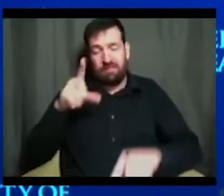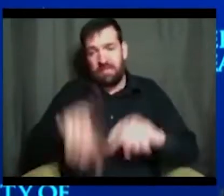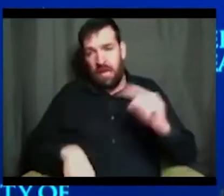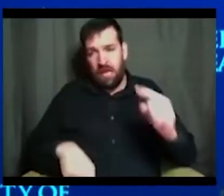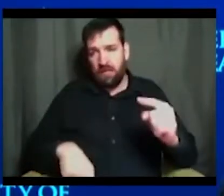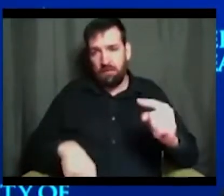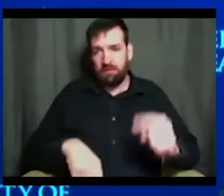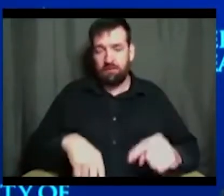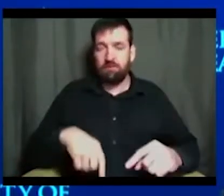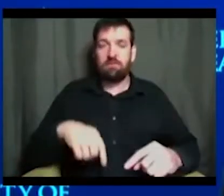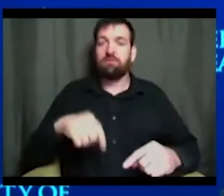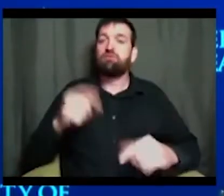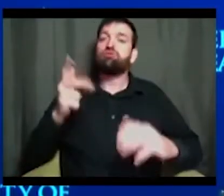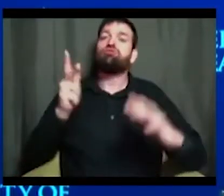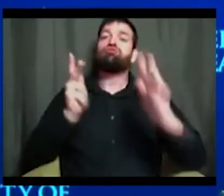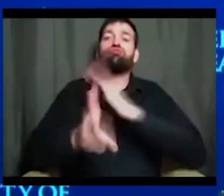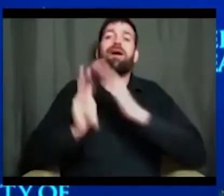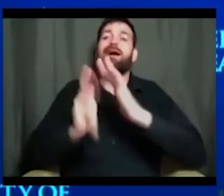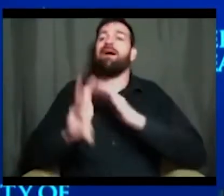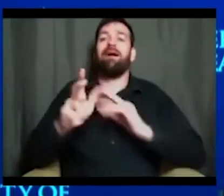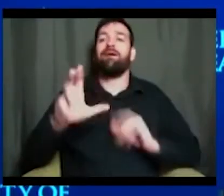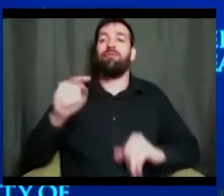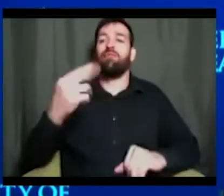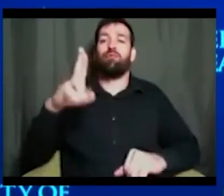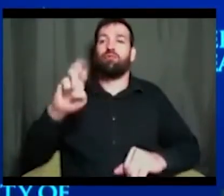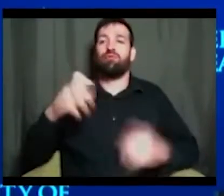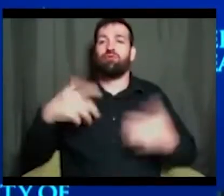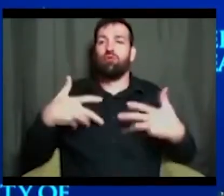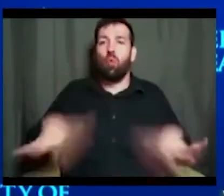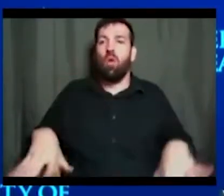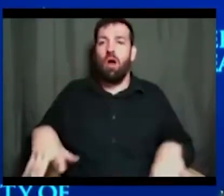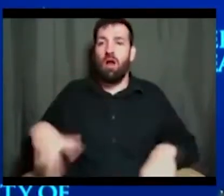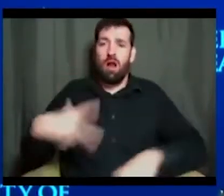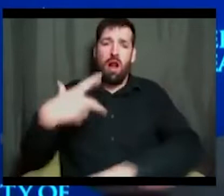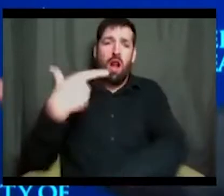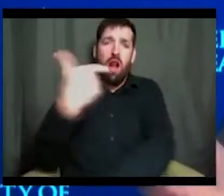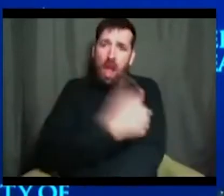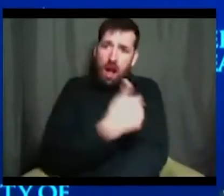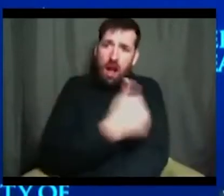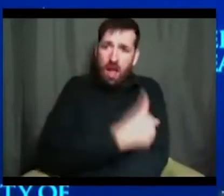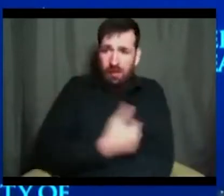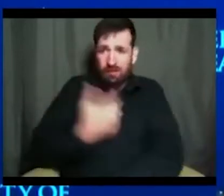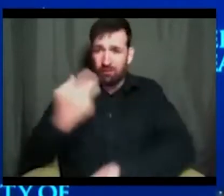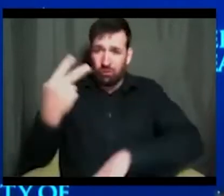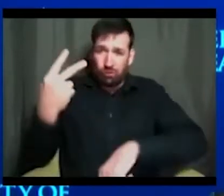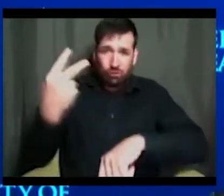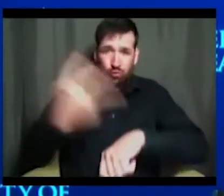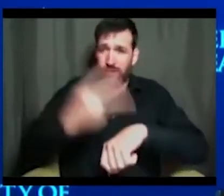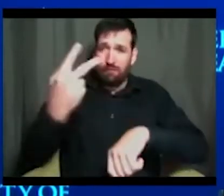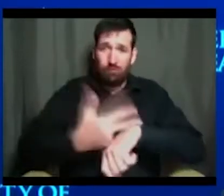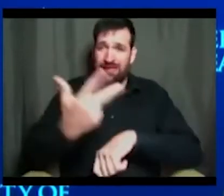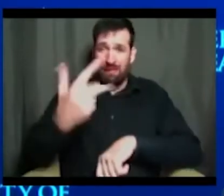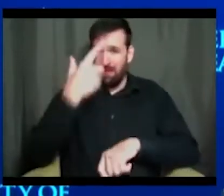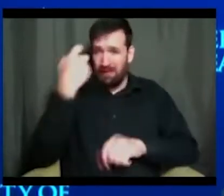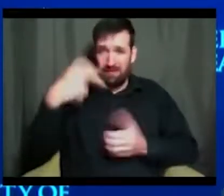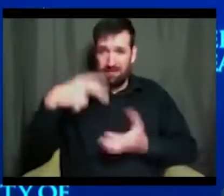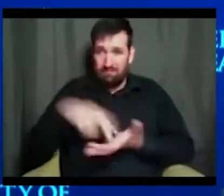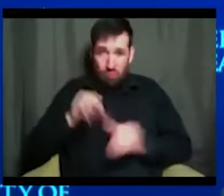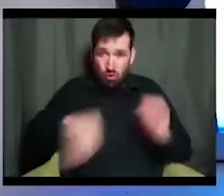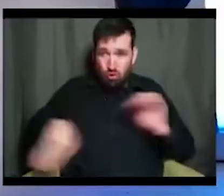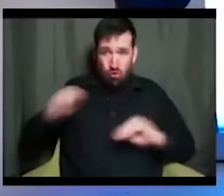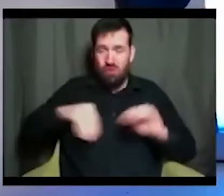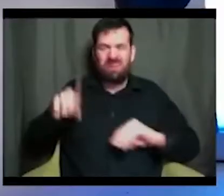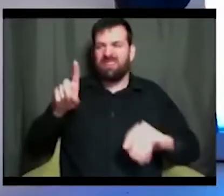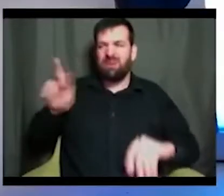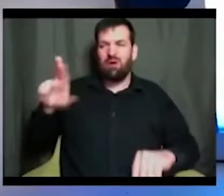drive-throughs. It's just not going to work because you don't want to stick a kid 2-3 times because they're jumping around, and As Dr. Absolutely. Lewis knows, that can Right. happen. Yeah. Well, and that's